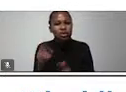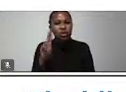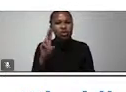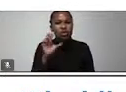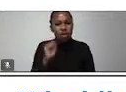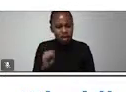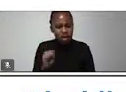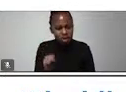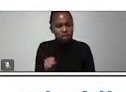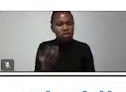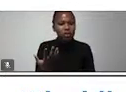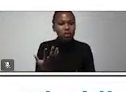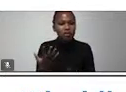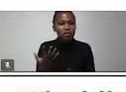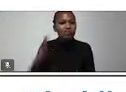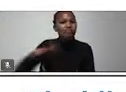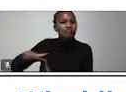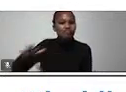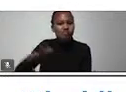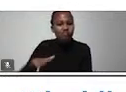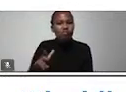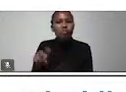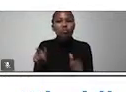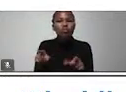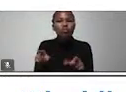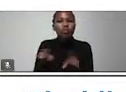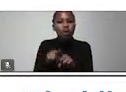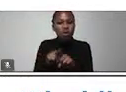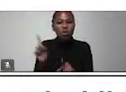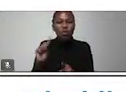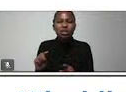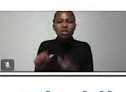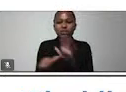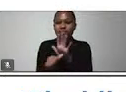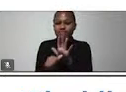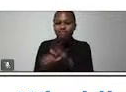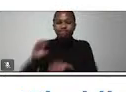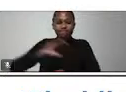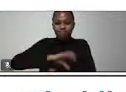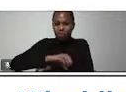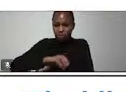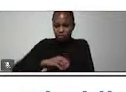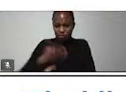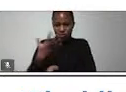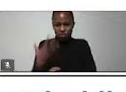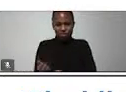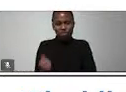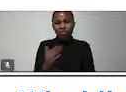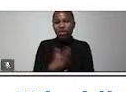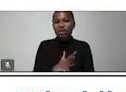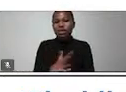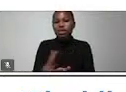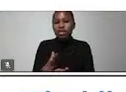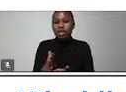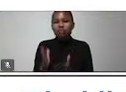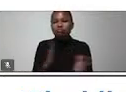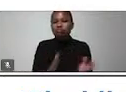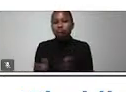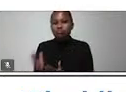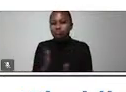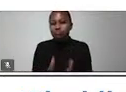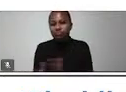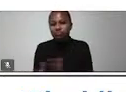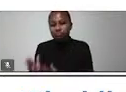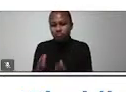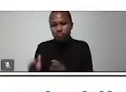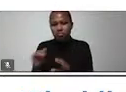networks in the US, but also of importance is the fact that the province also have got some twinning arrangements in